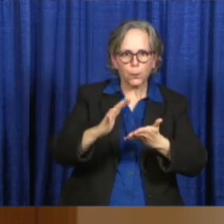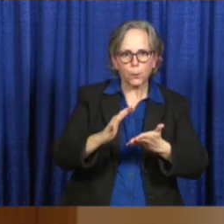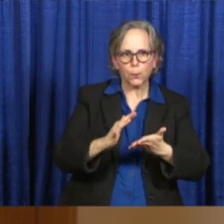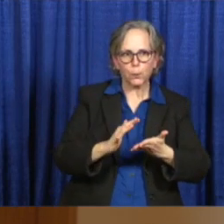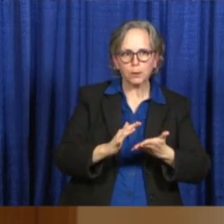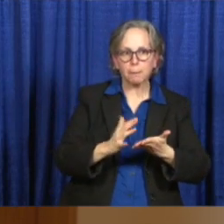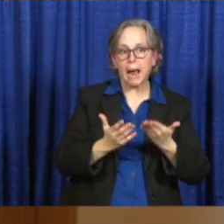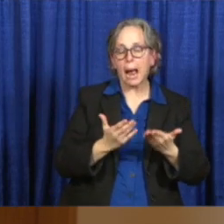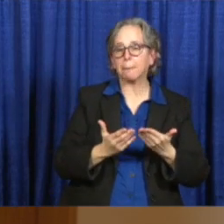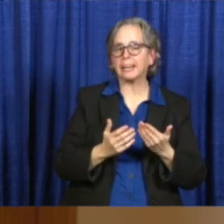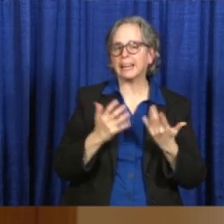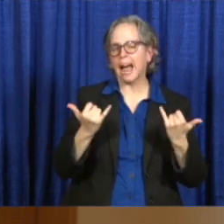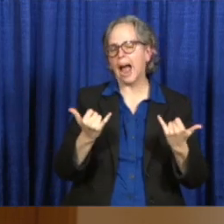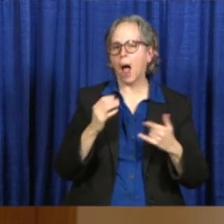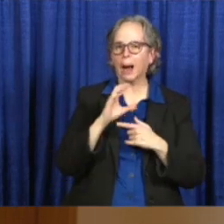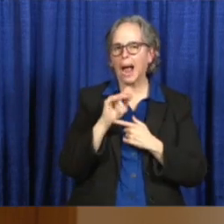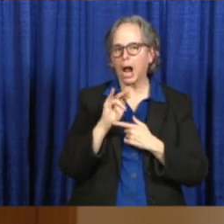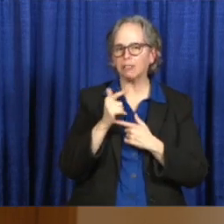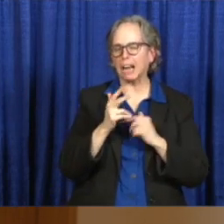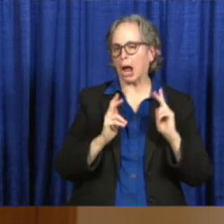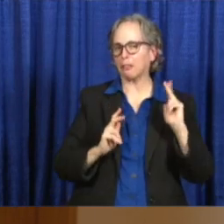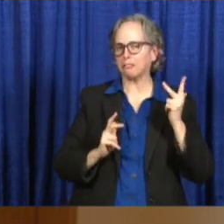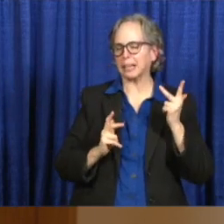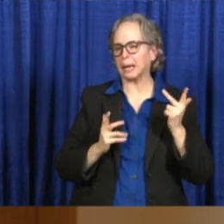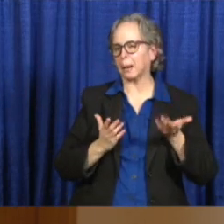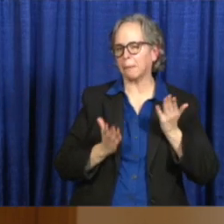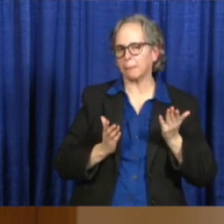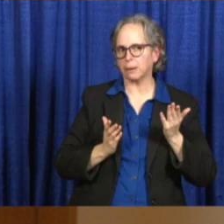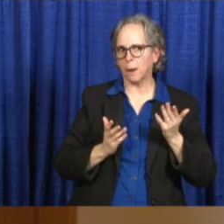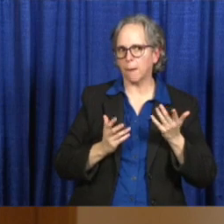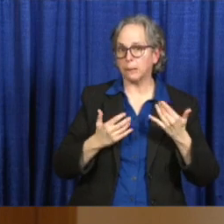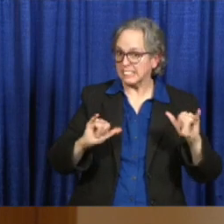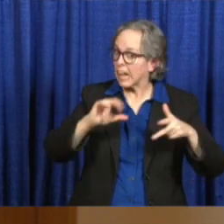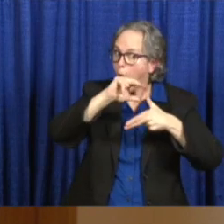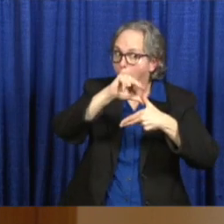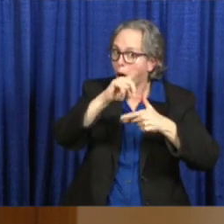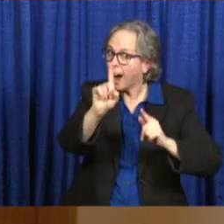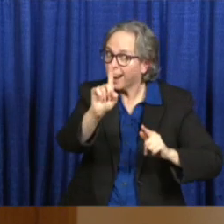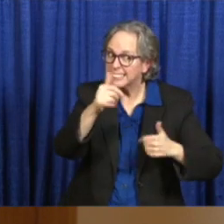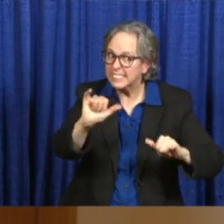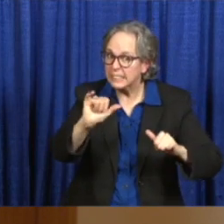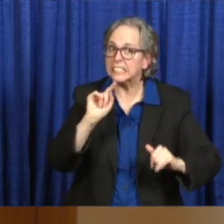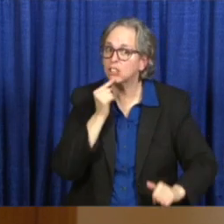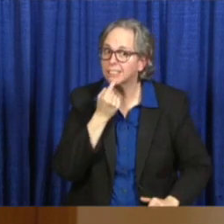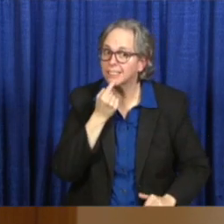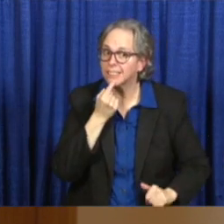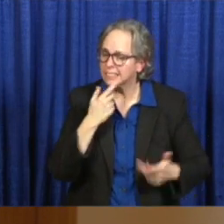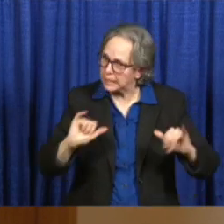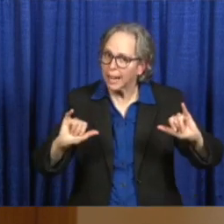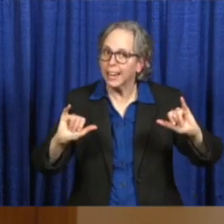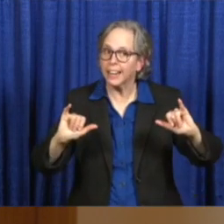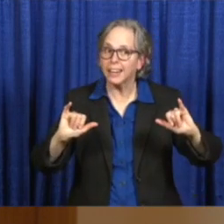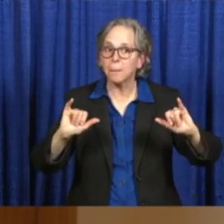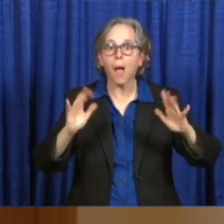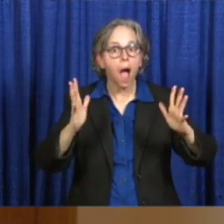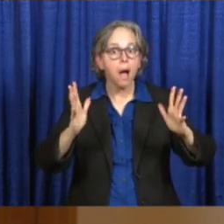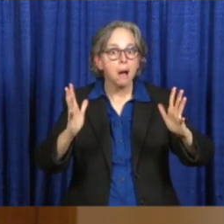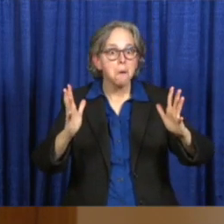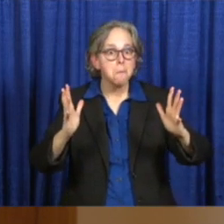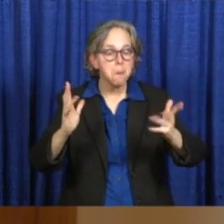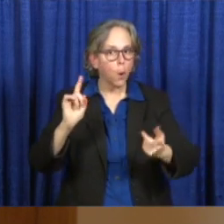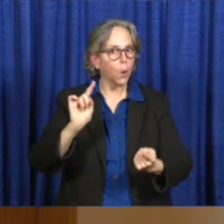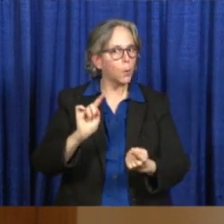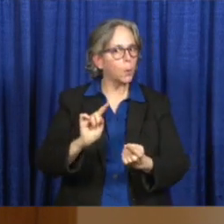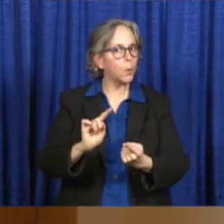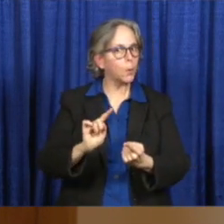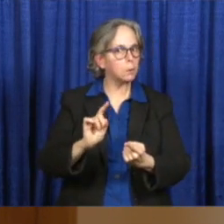Category 3 hurricane. But then nonetheless, it's a hurricane. And much like you don't want to, sometimes pull the